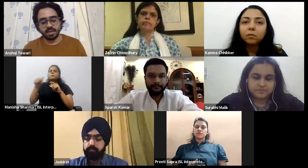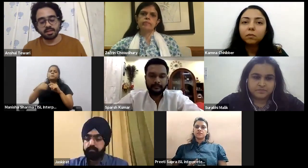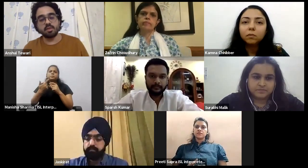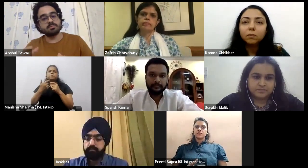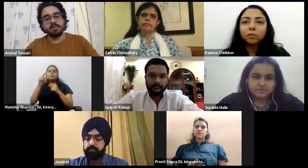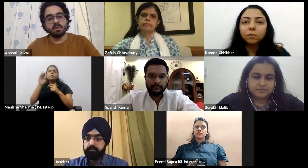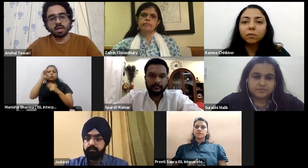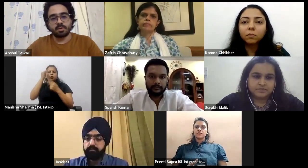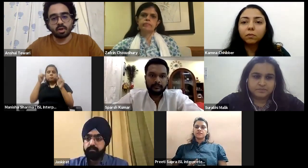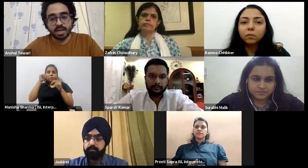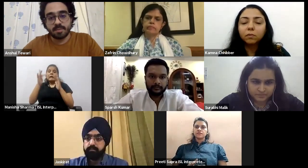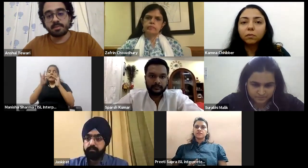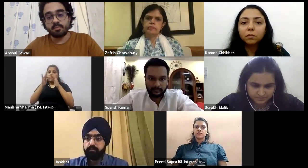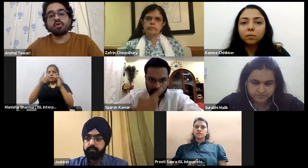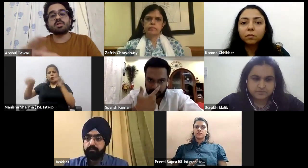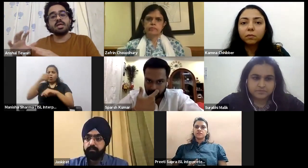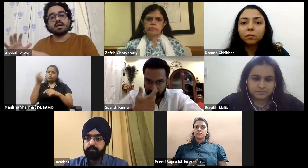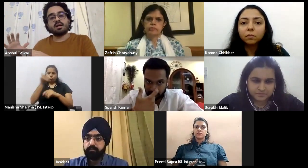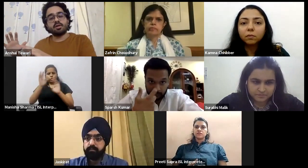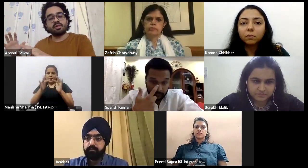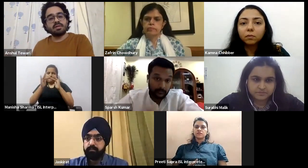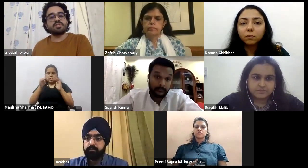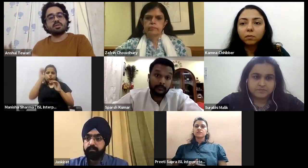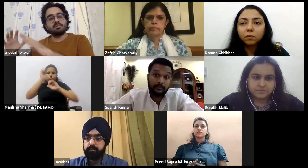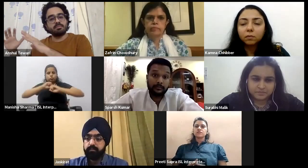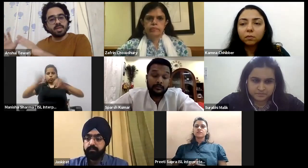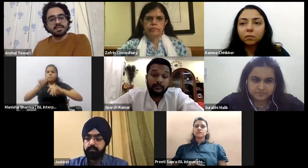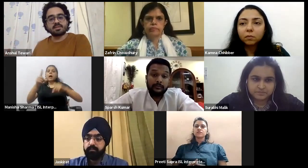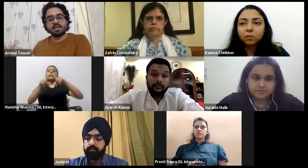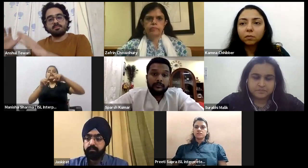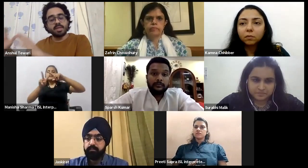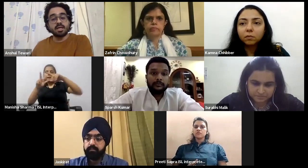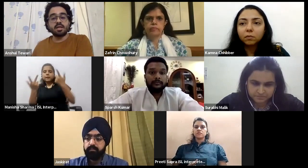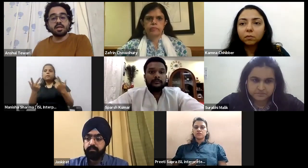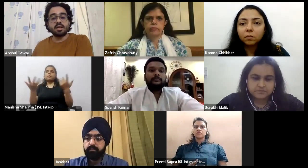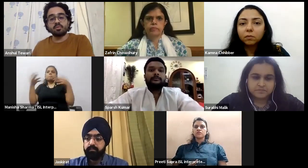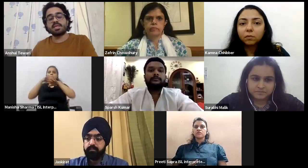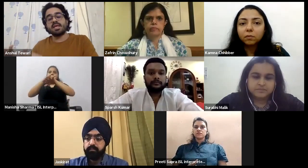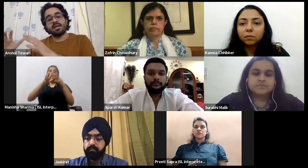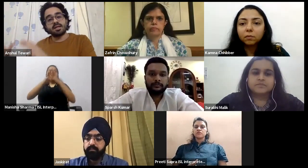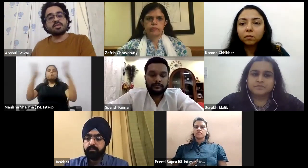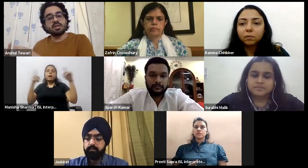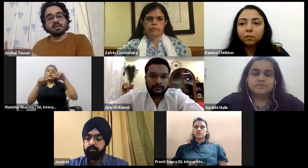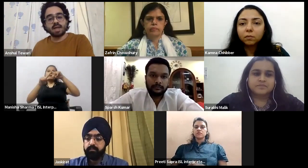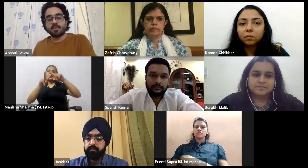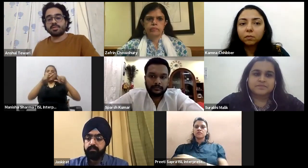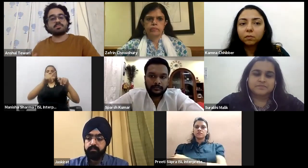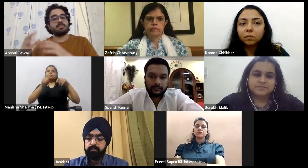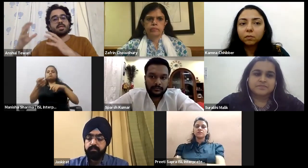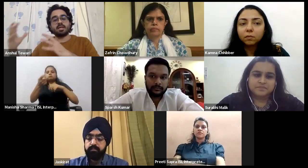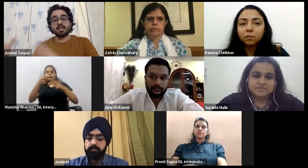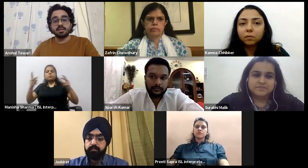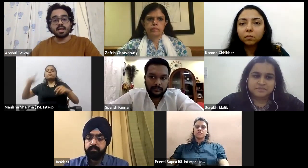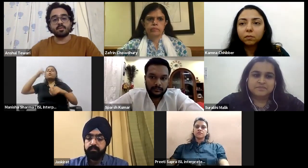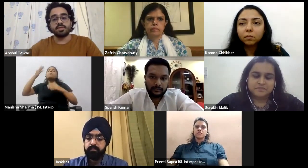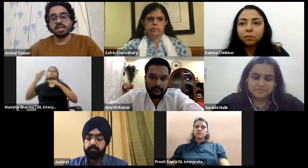say Internews may be working with already, but more, television, mainstream, bigger newsrooms in regional languages,